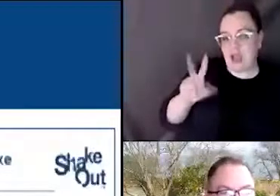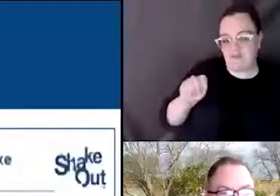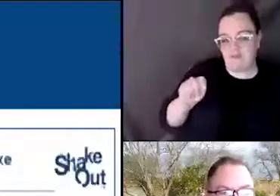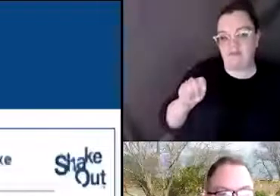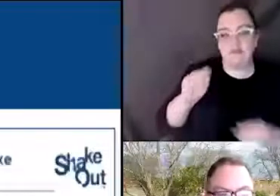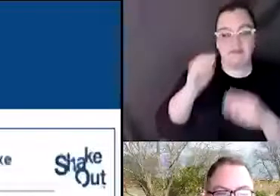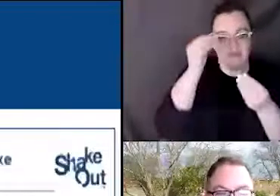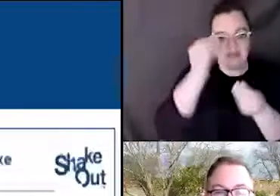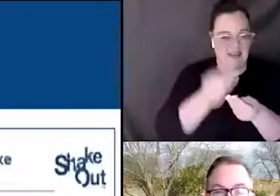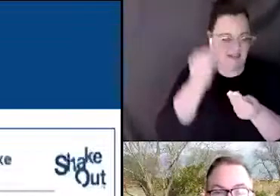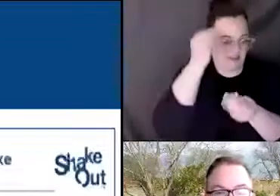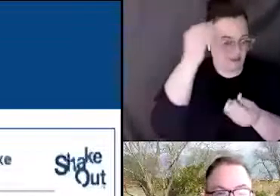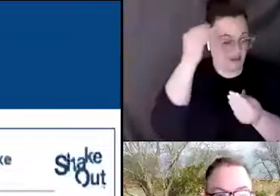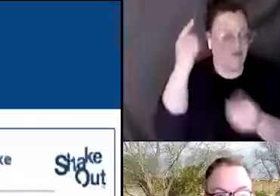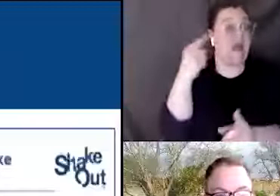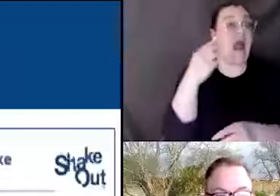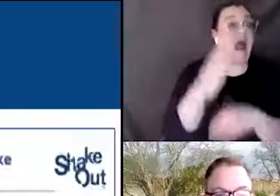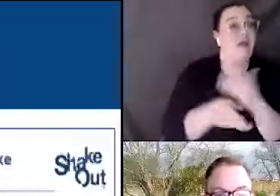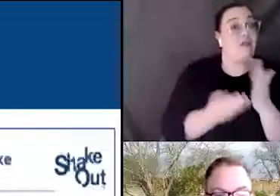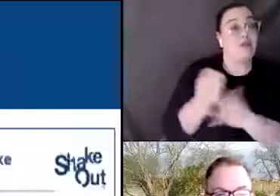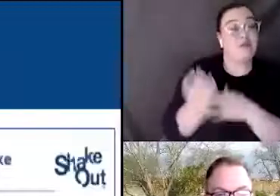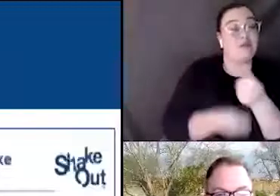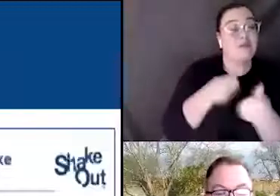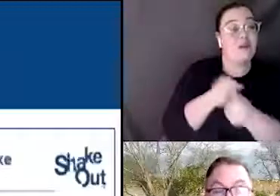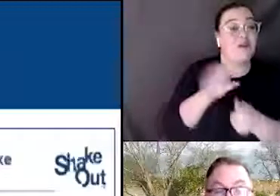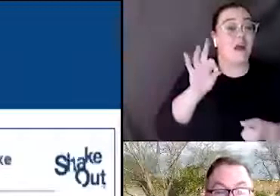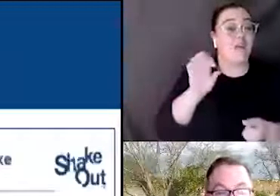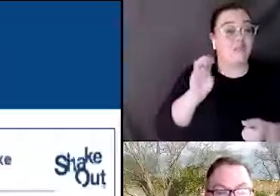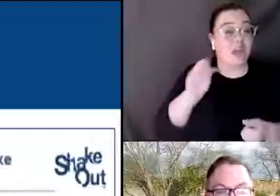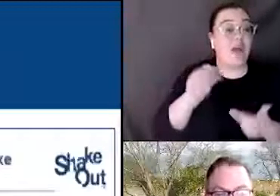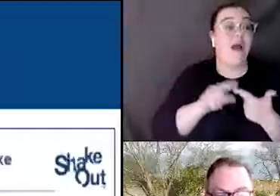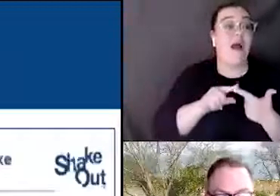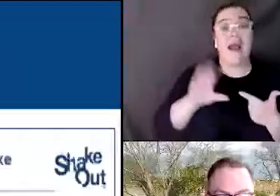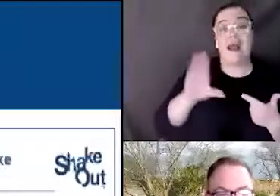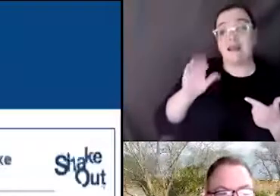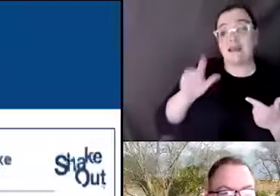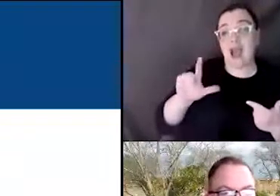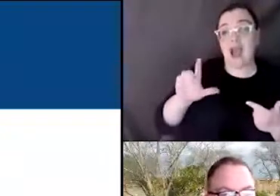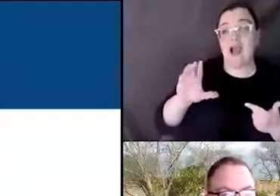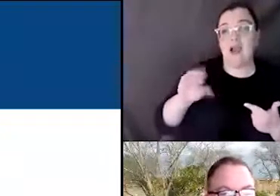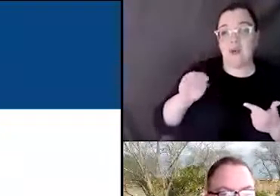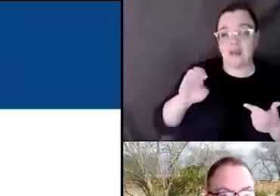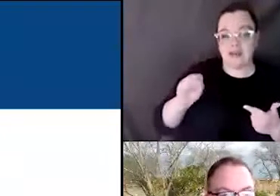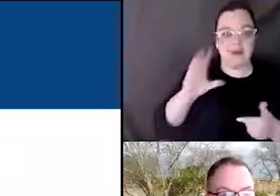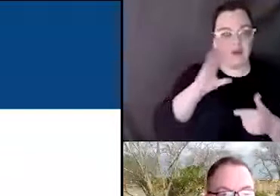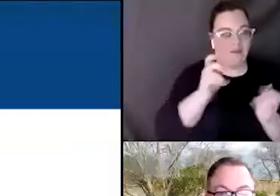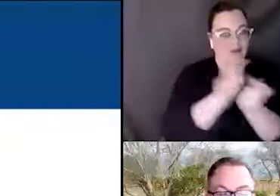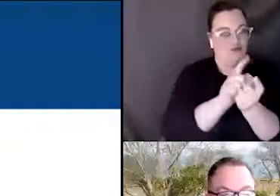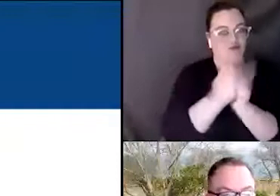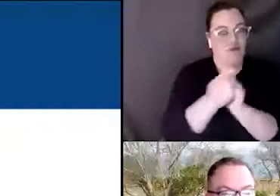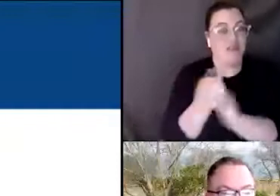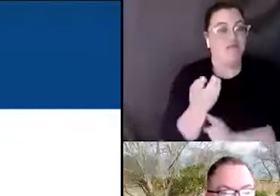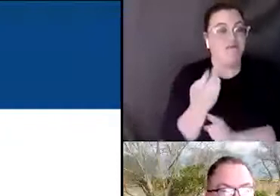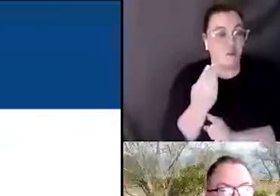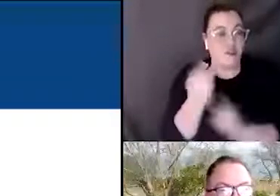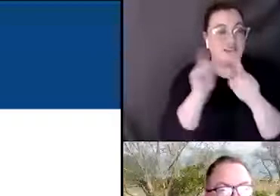FEMA, where these are being translated into 13 additional languages. So in 14 languages available soon